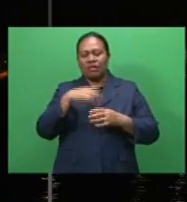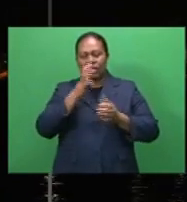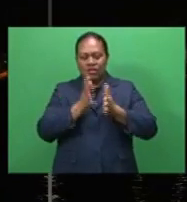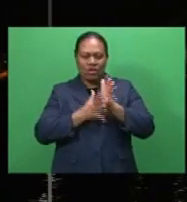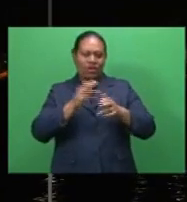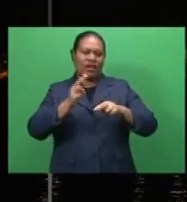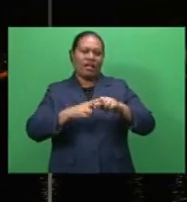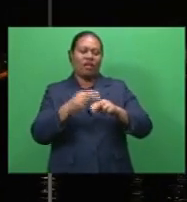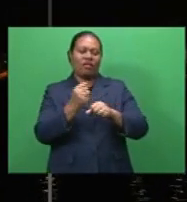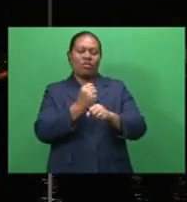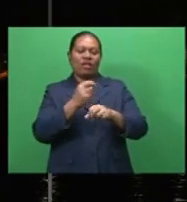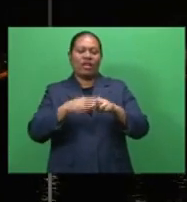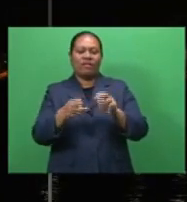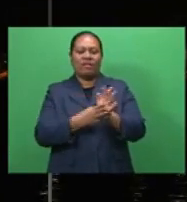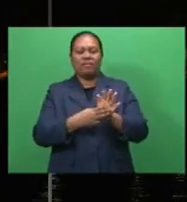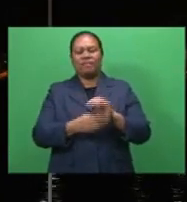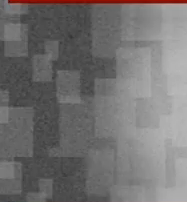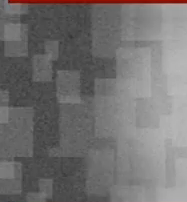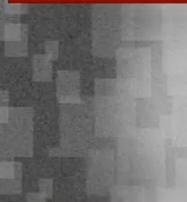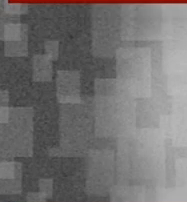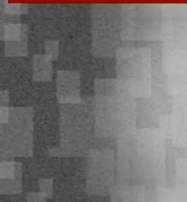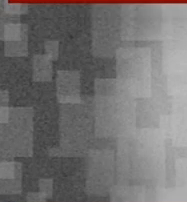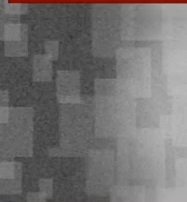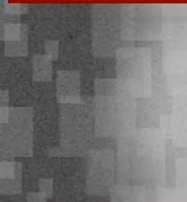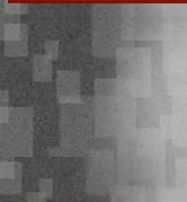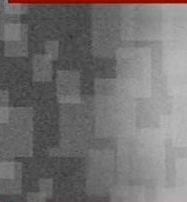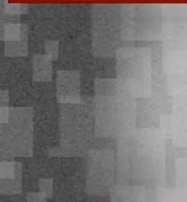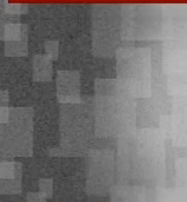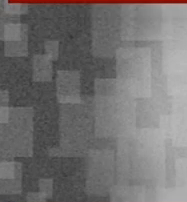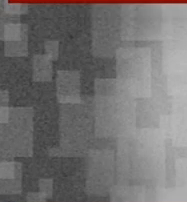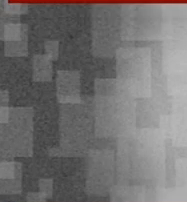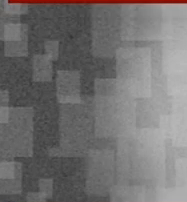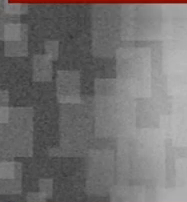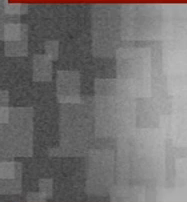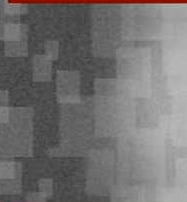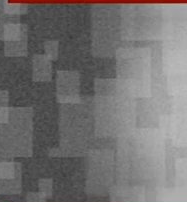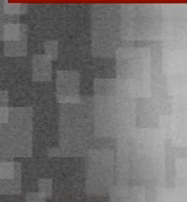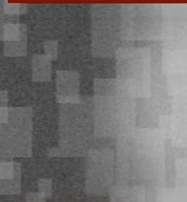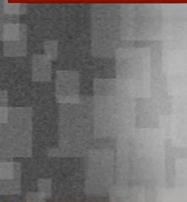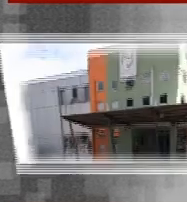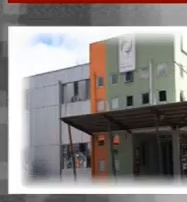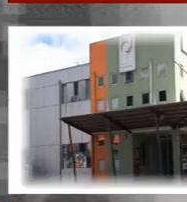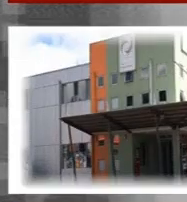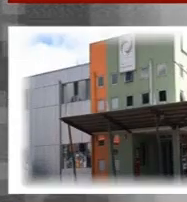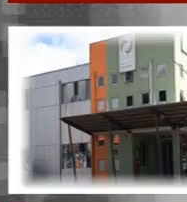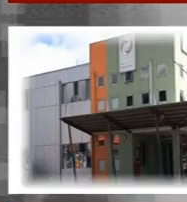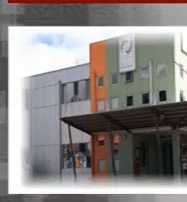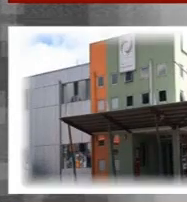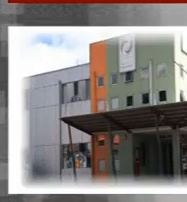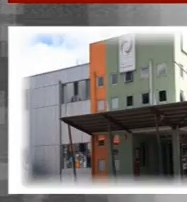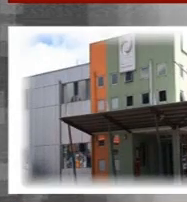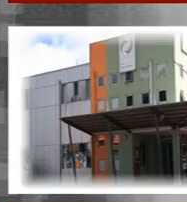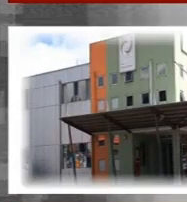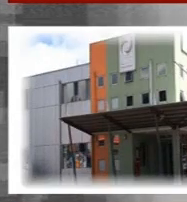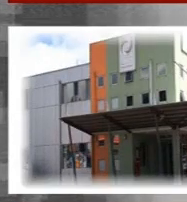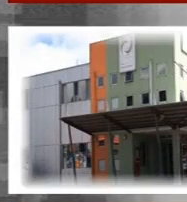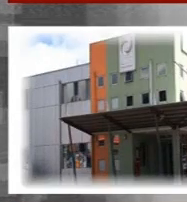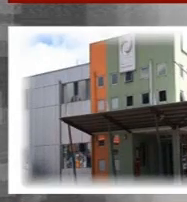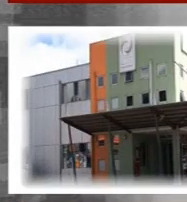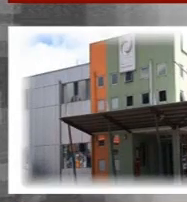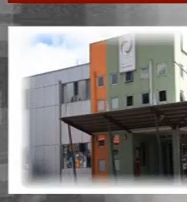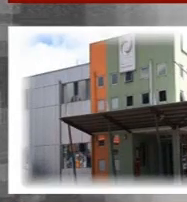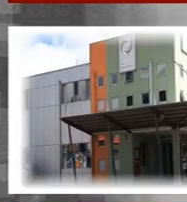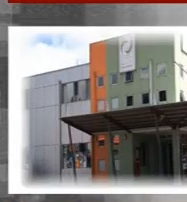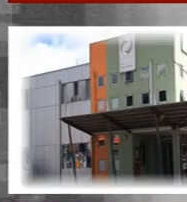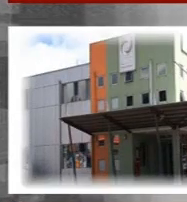sister radio station, Gold FM. Our poll question that we're asking: do you agree with LTA's compulsory